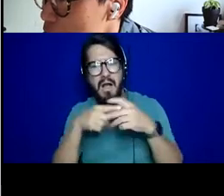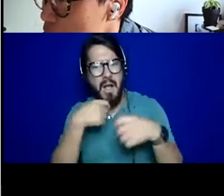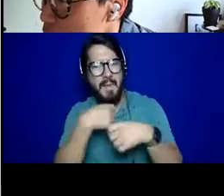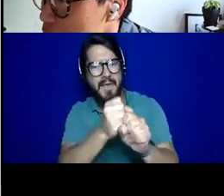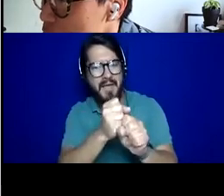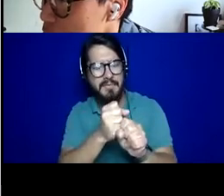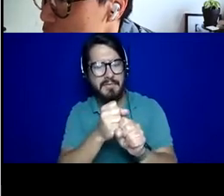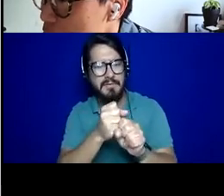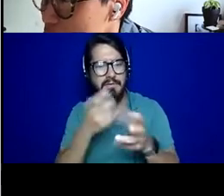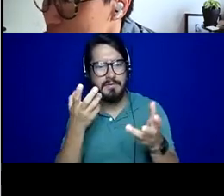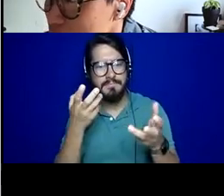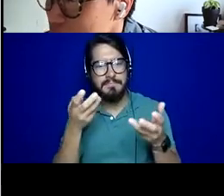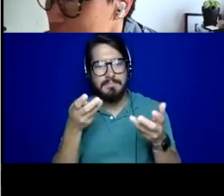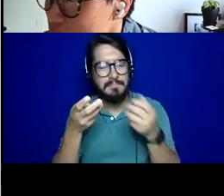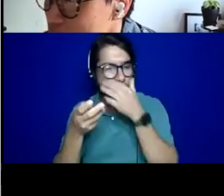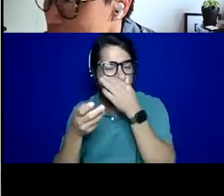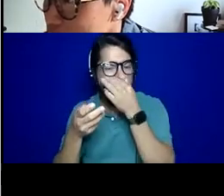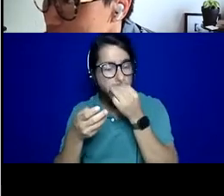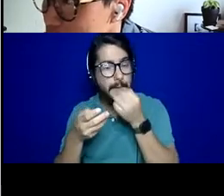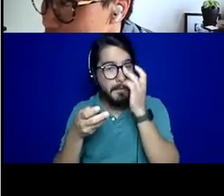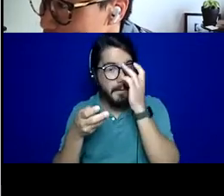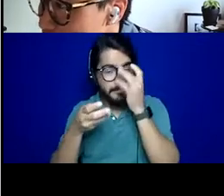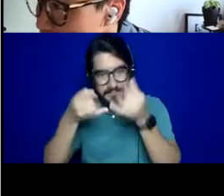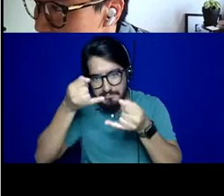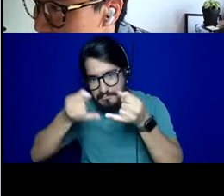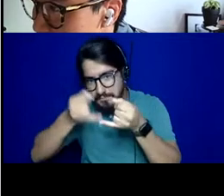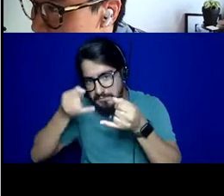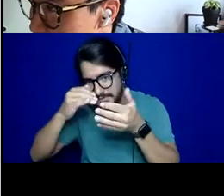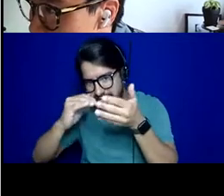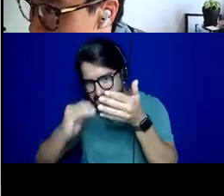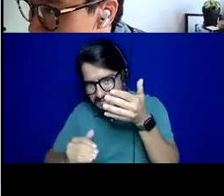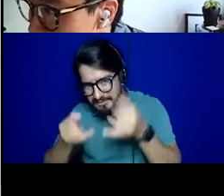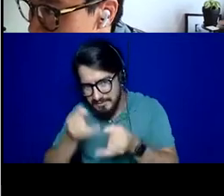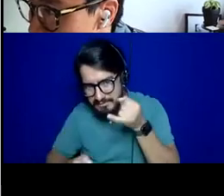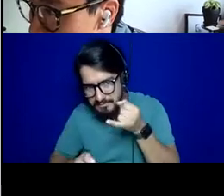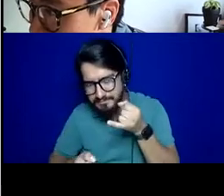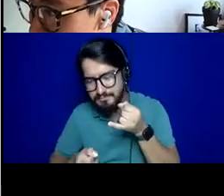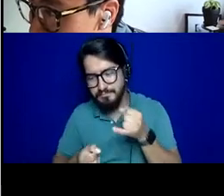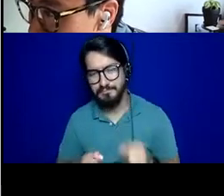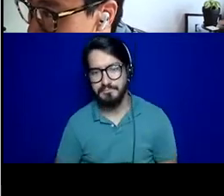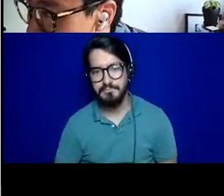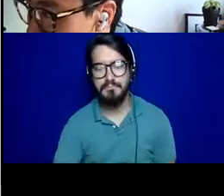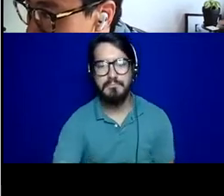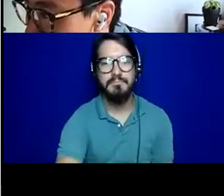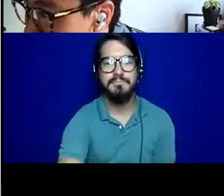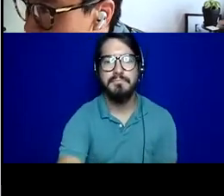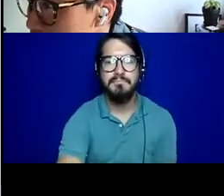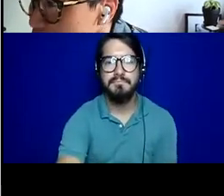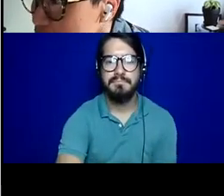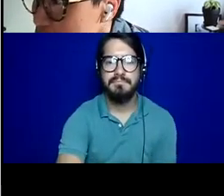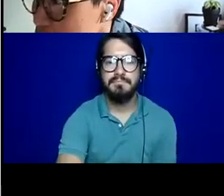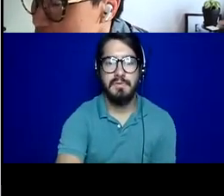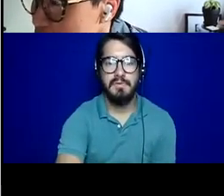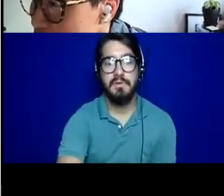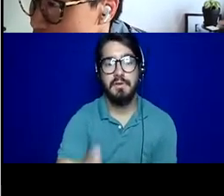Yeah. Kind of like the longer image towards the bottom. Let me see if I can read the full. A